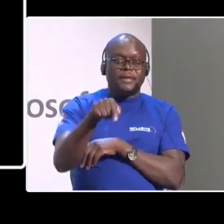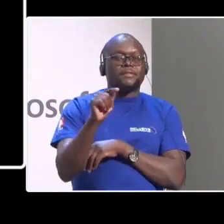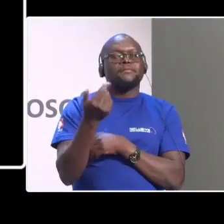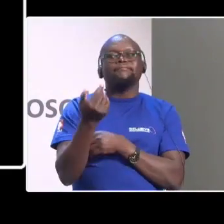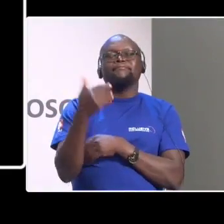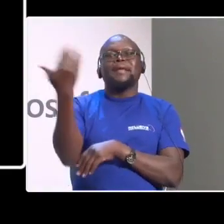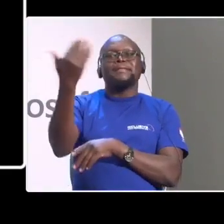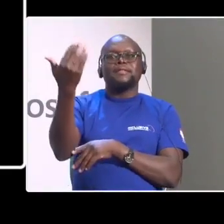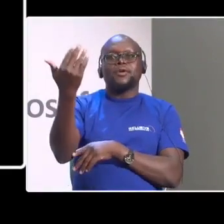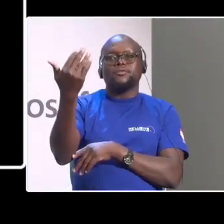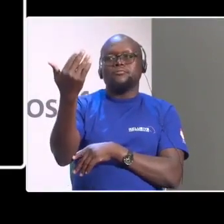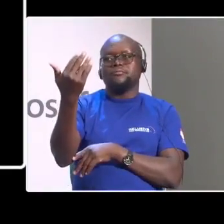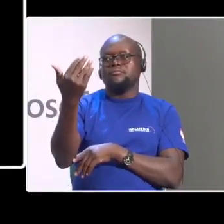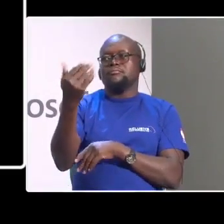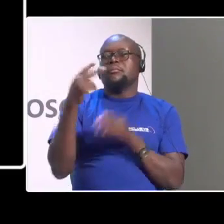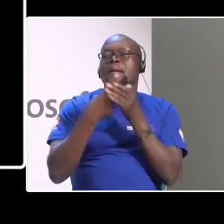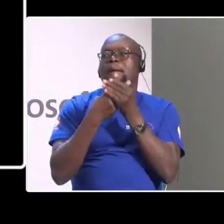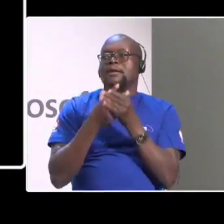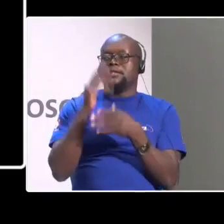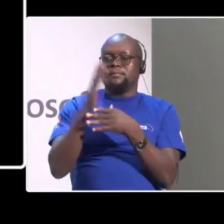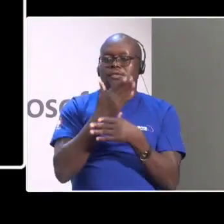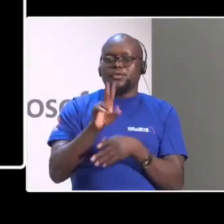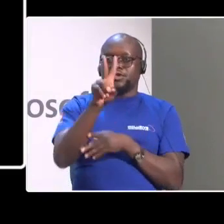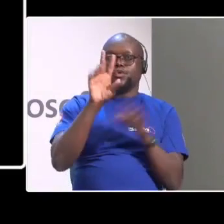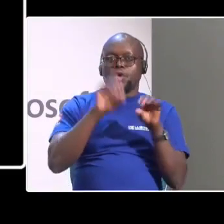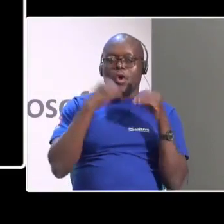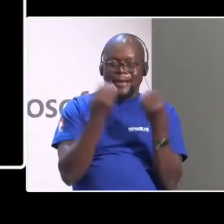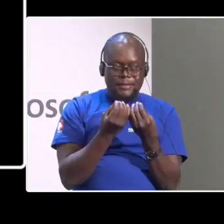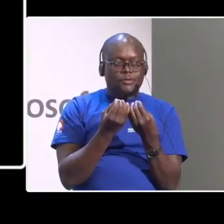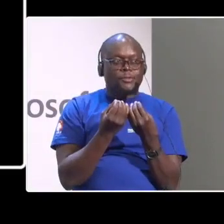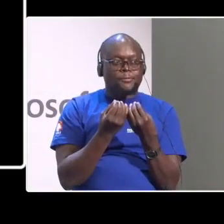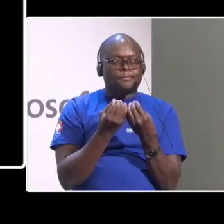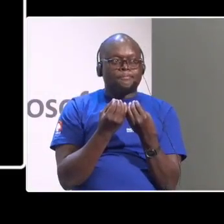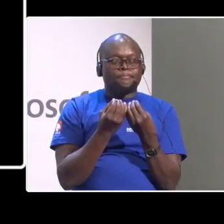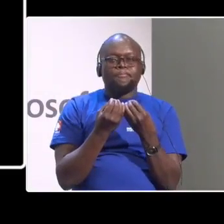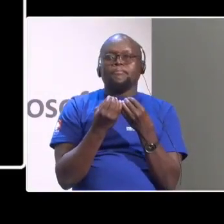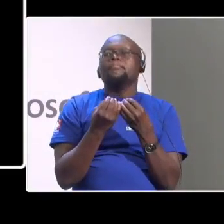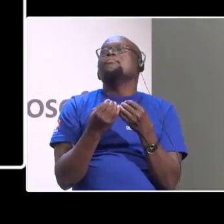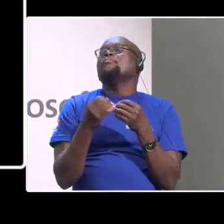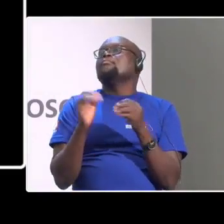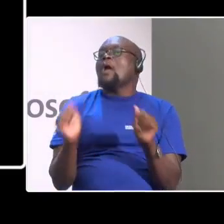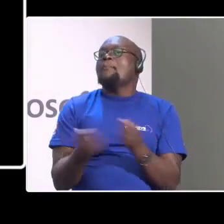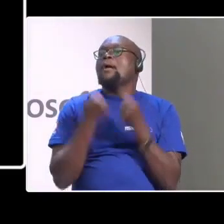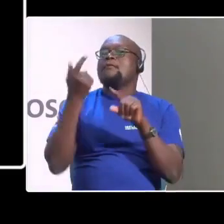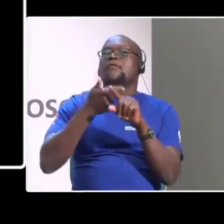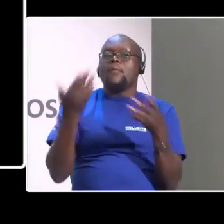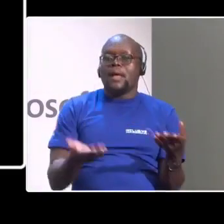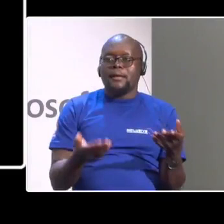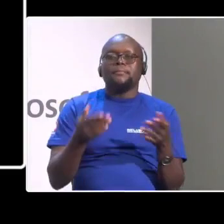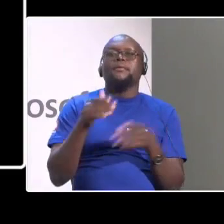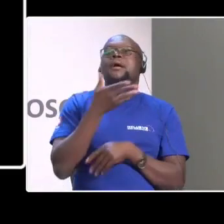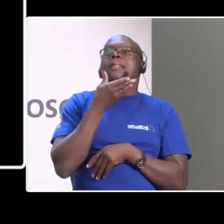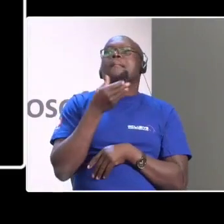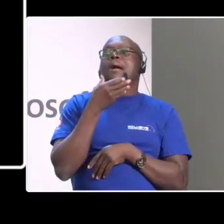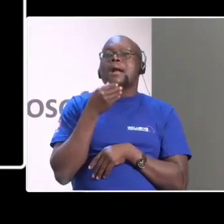session is a result of a partnership between the two organisations. It all came from the gentle